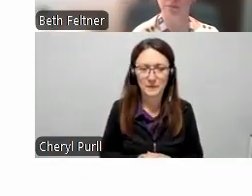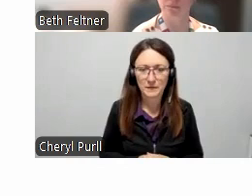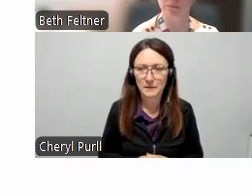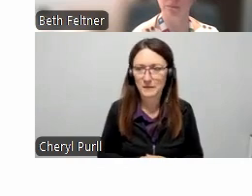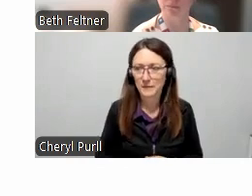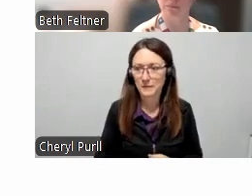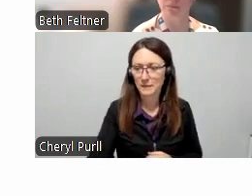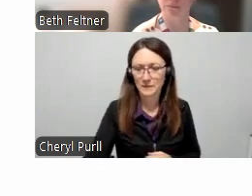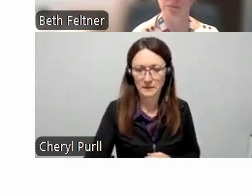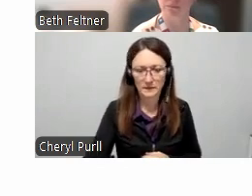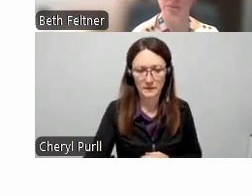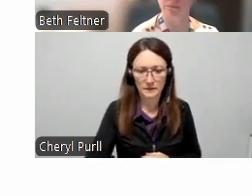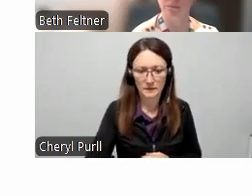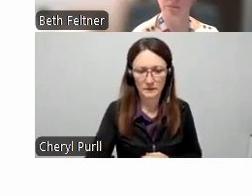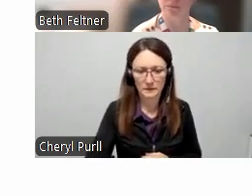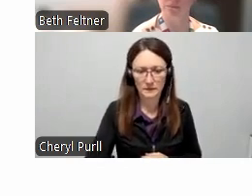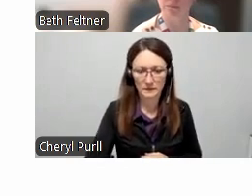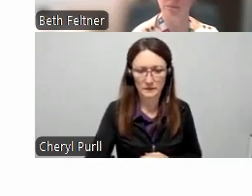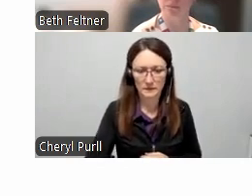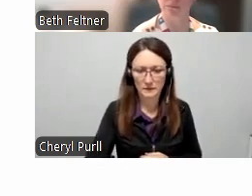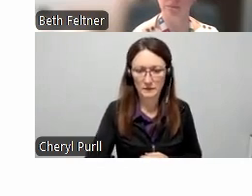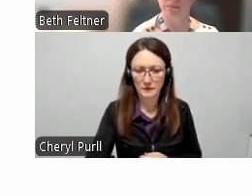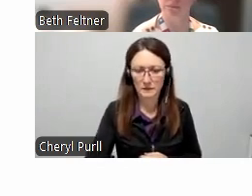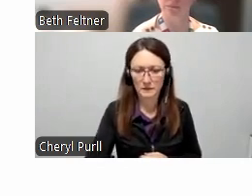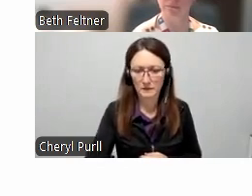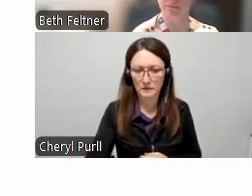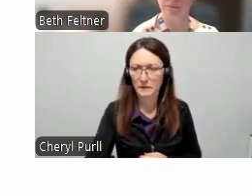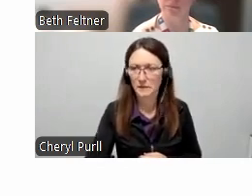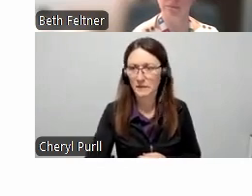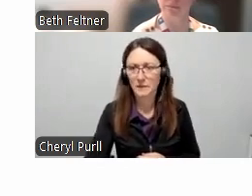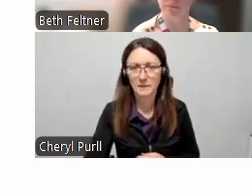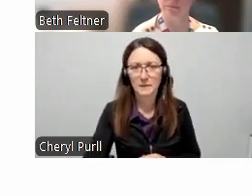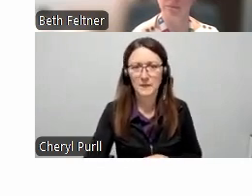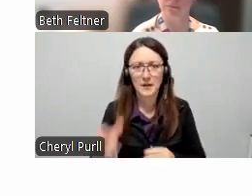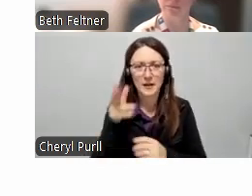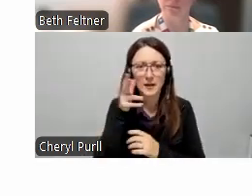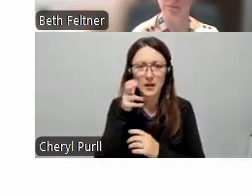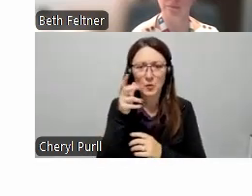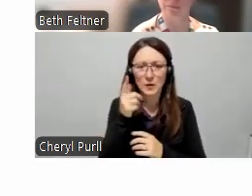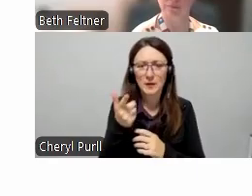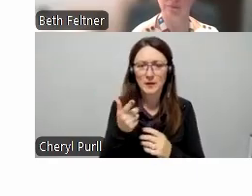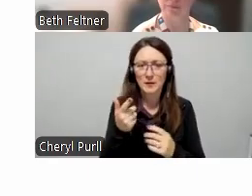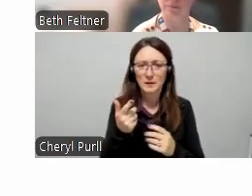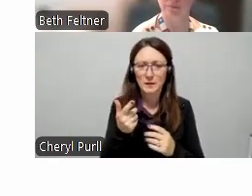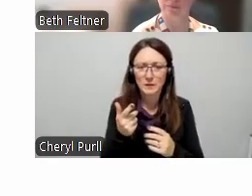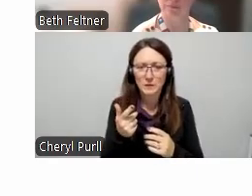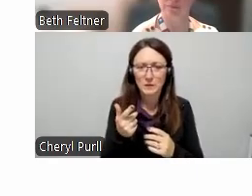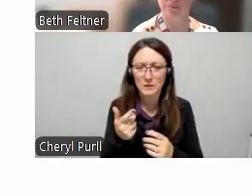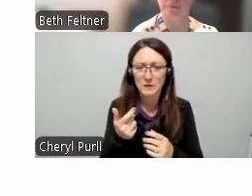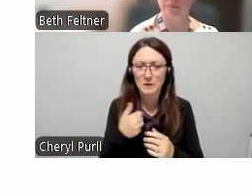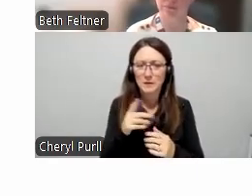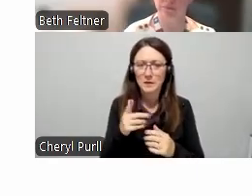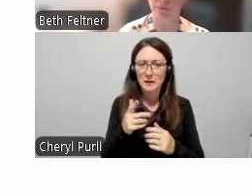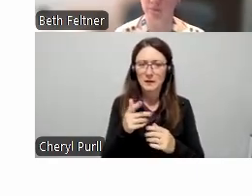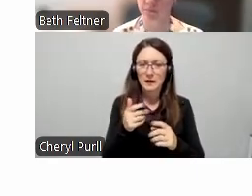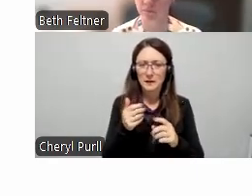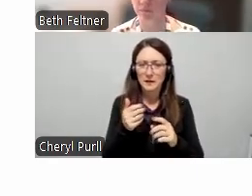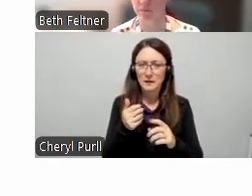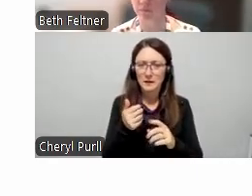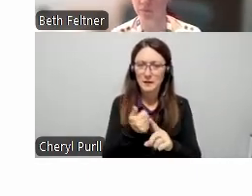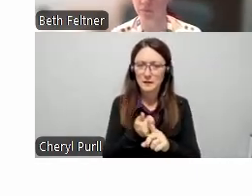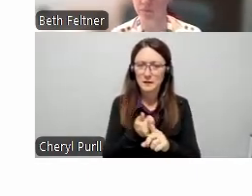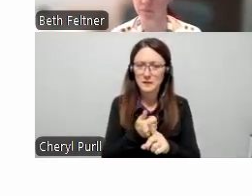hearing is a very complex process, and it involves many different things all working